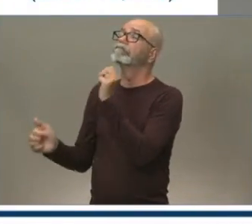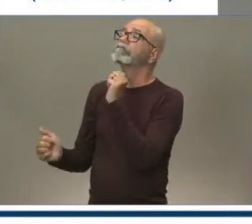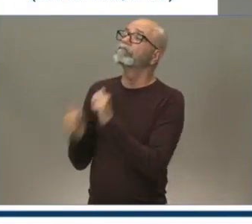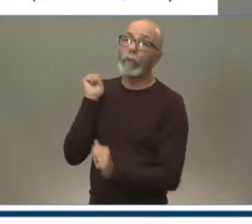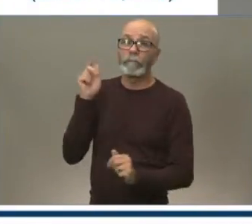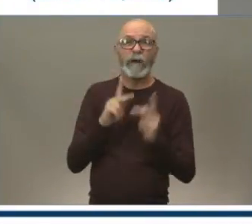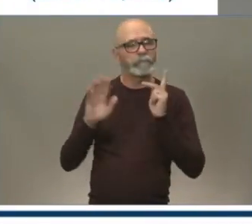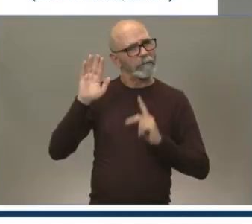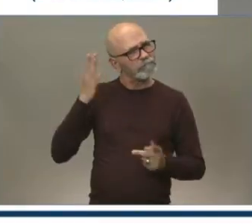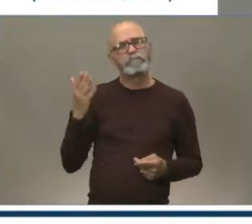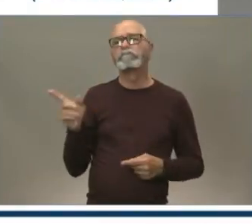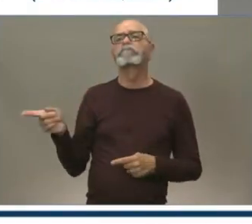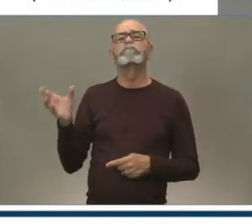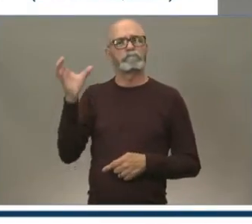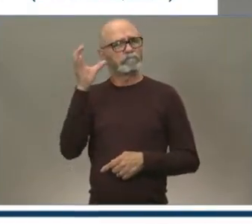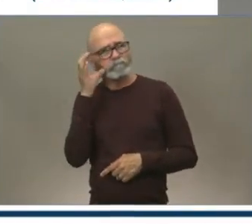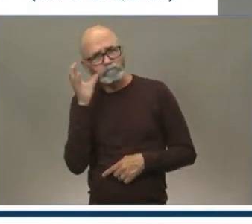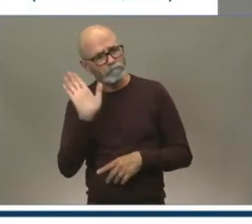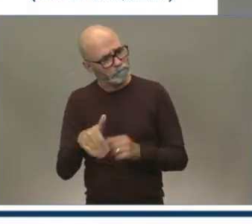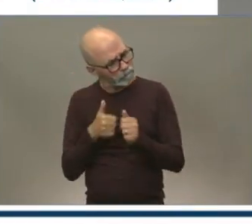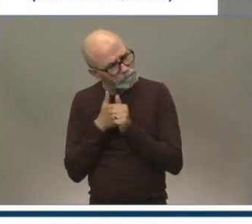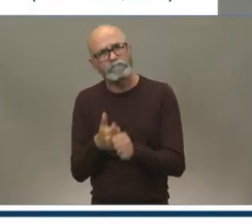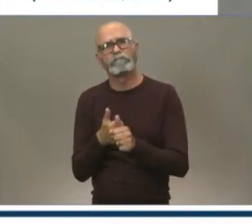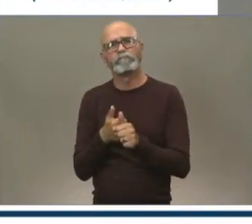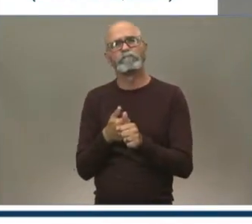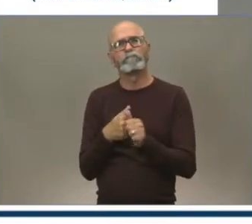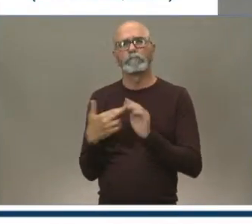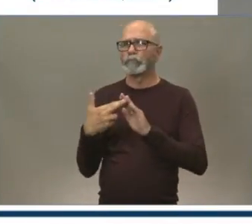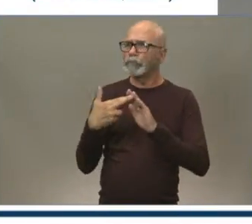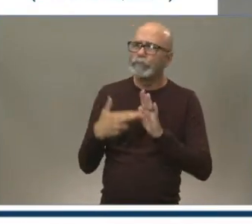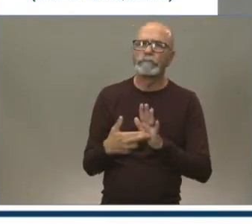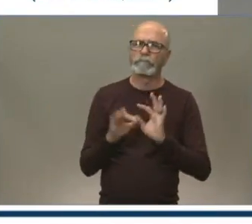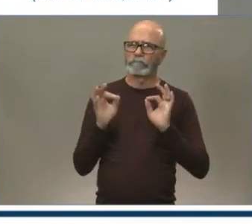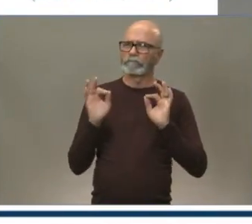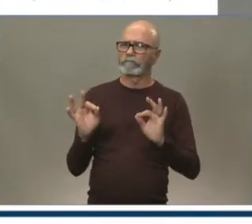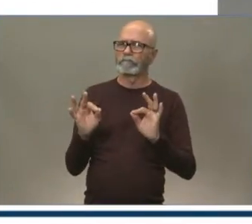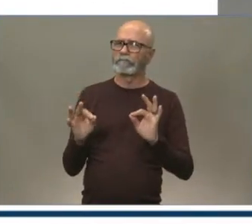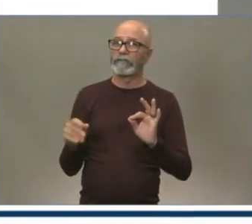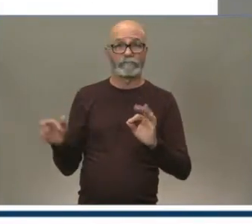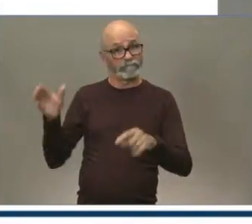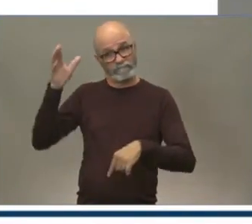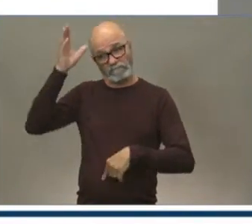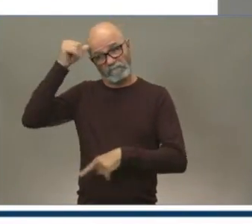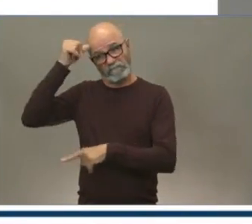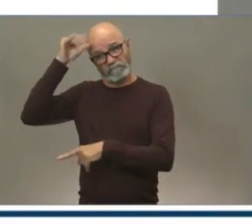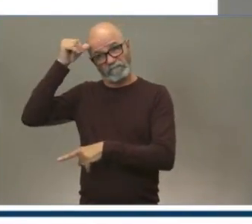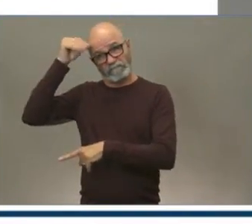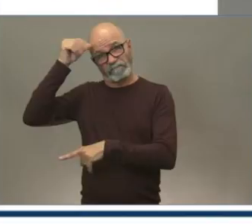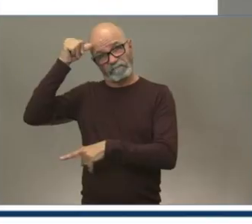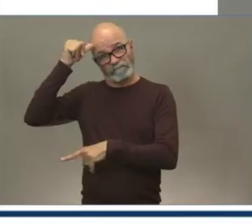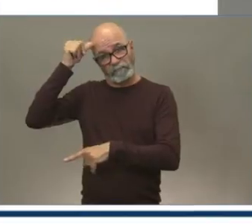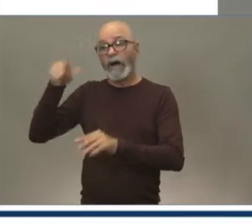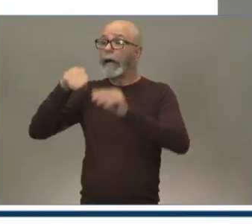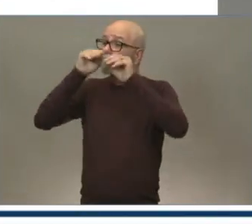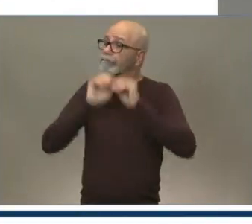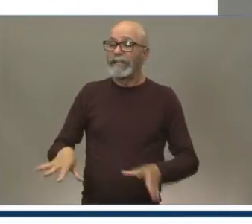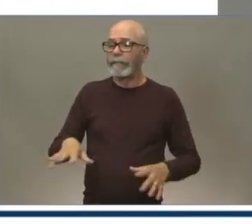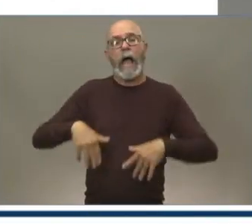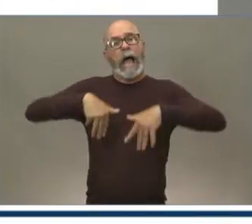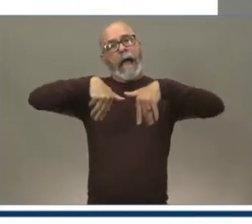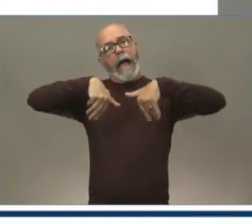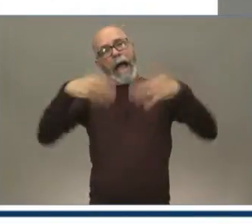had poor compliance has led to a significant spread of the virus. So we continue to look at how we